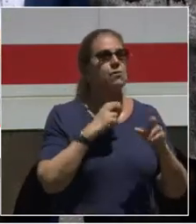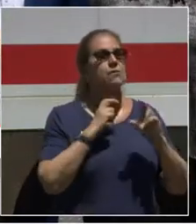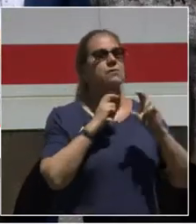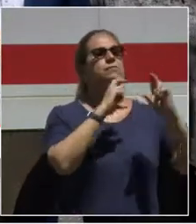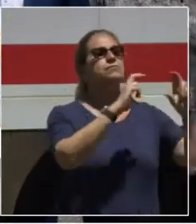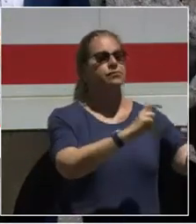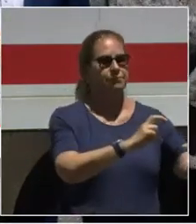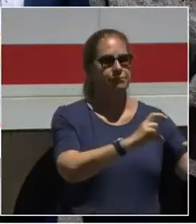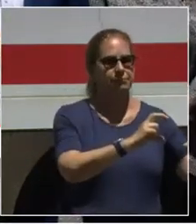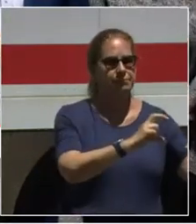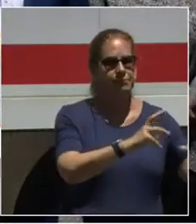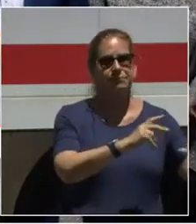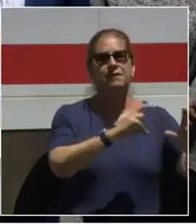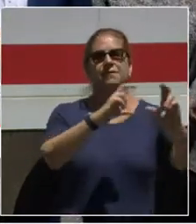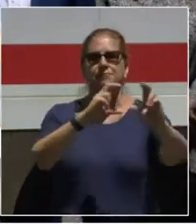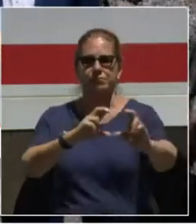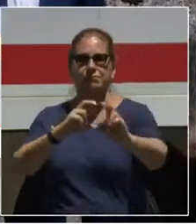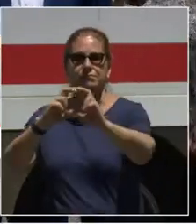Yes, Perry?